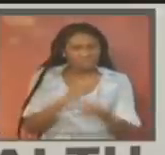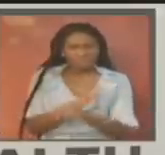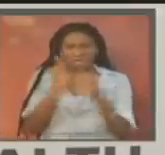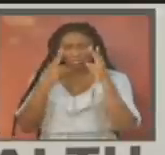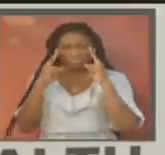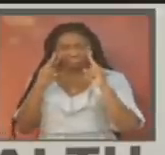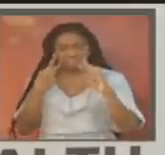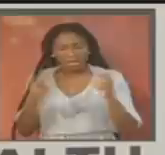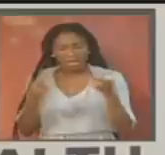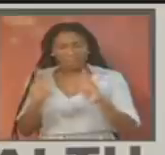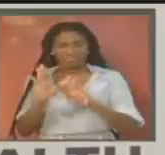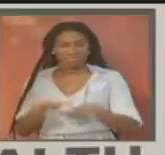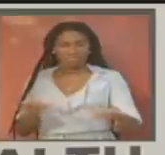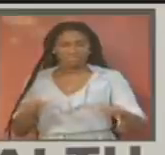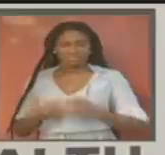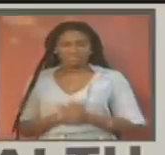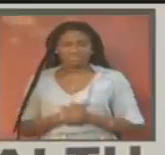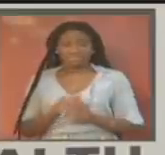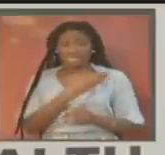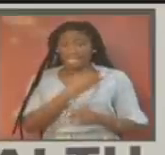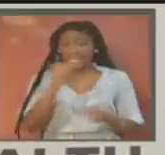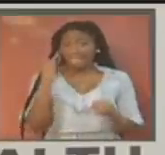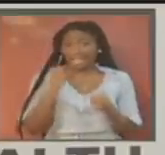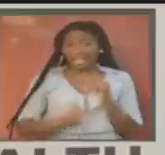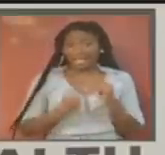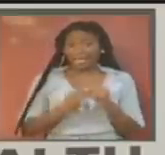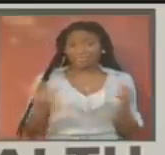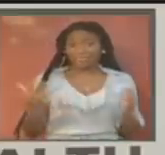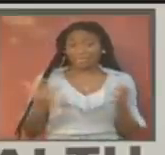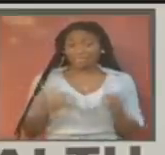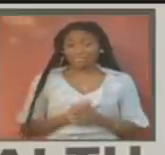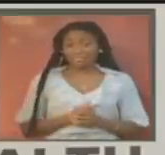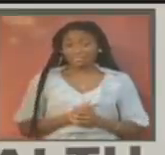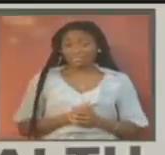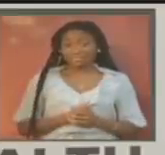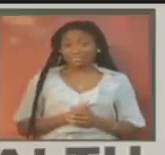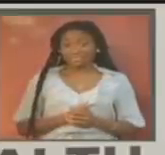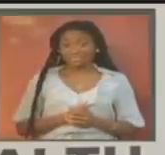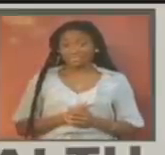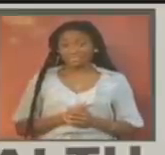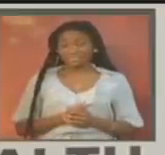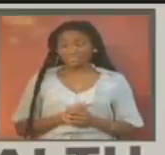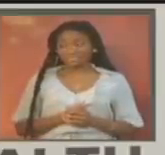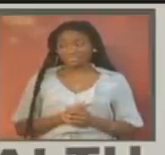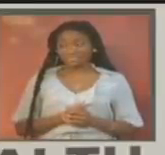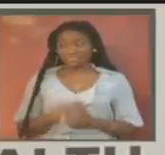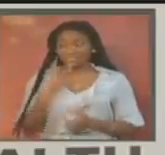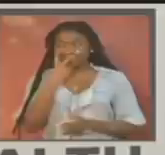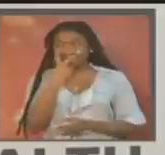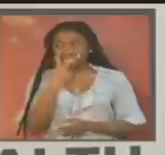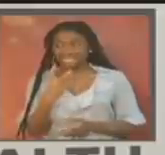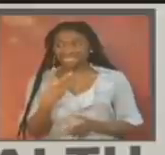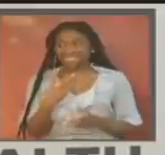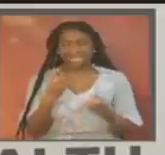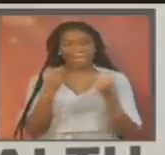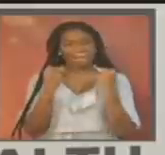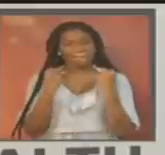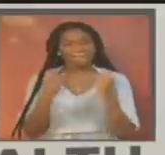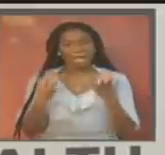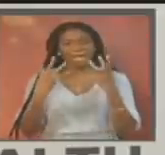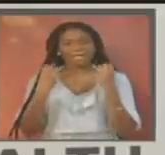mention is that in regards to the community, we're seeing so far with this pandemic, lots of community networking, lots